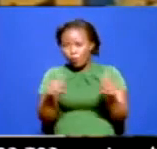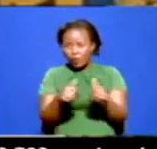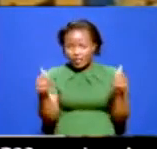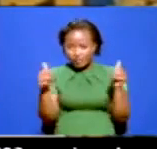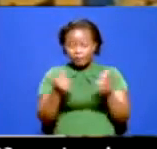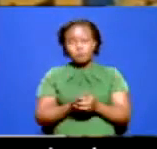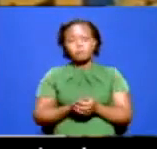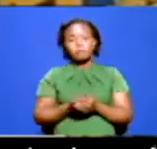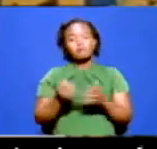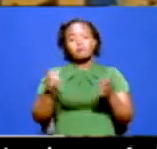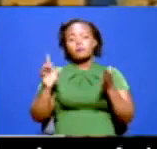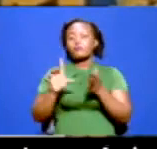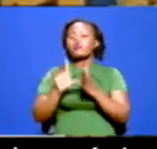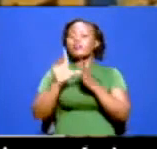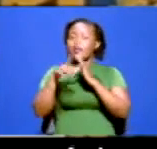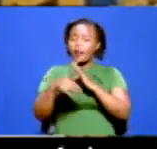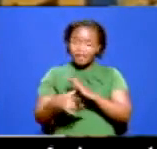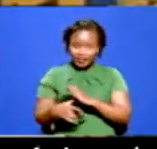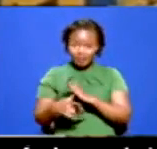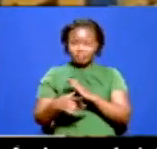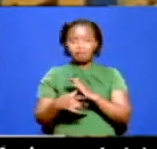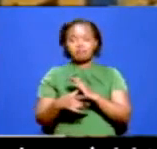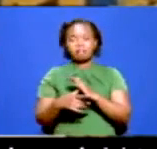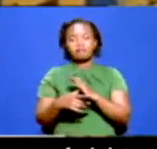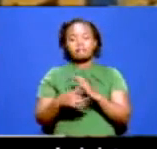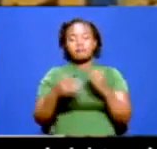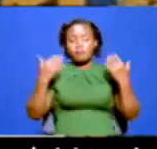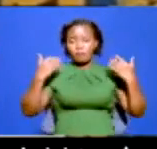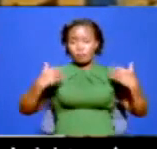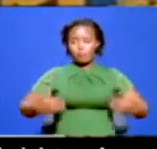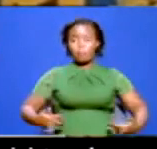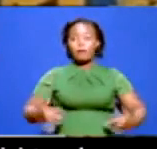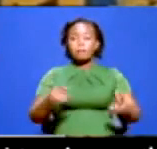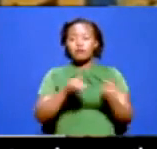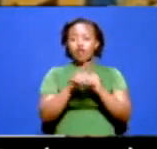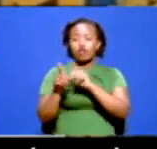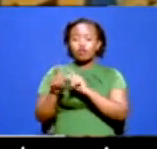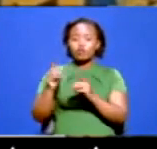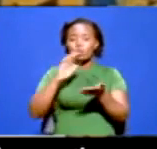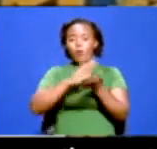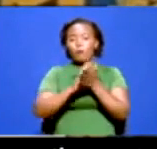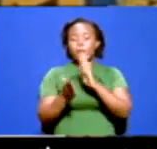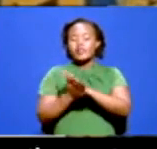Having done that, as you know, I also became the army commander